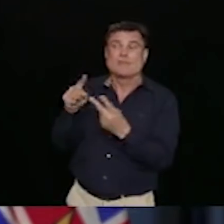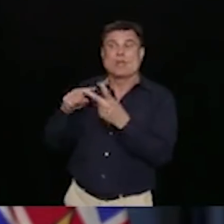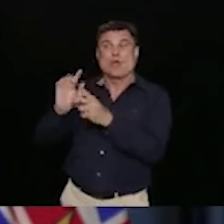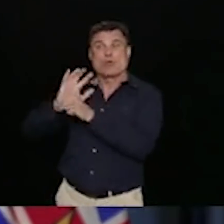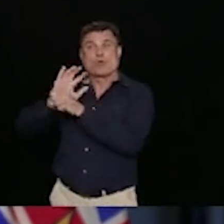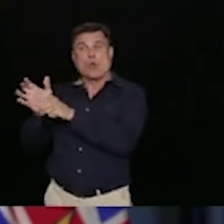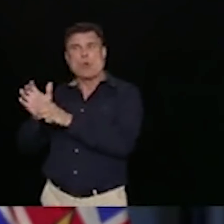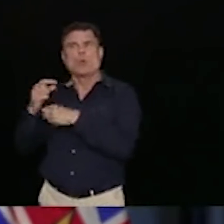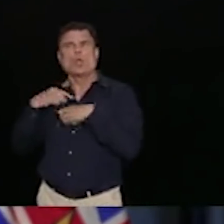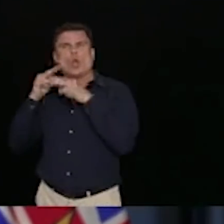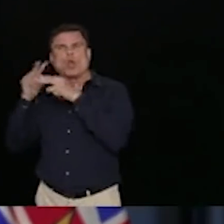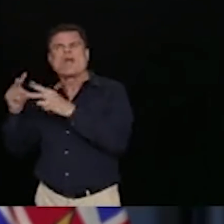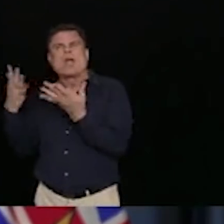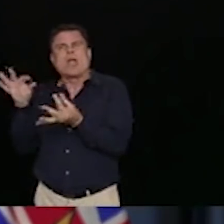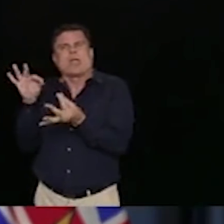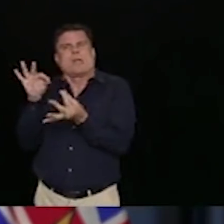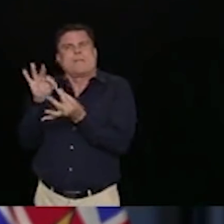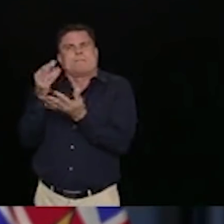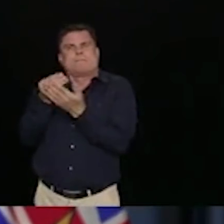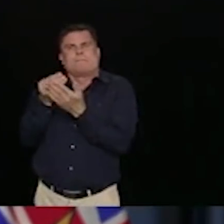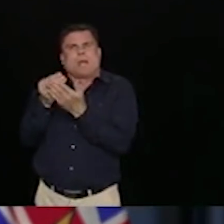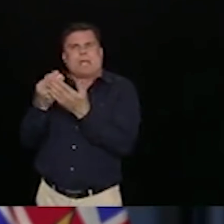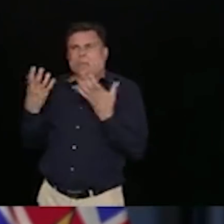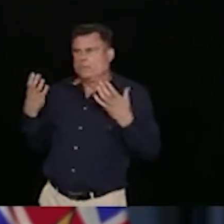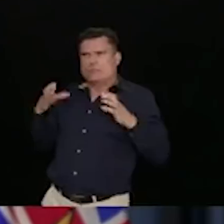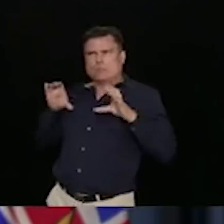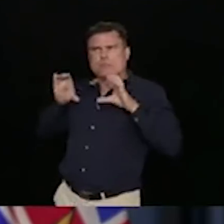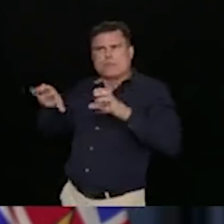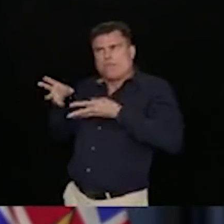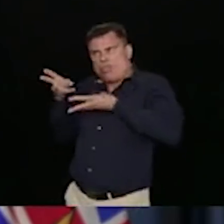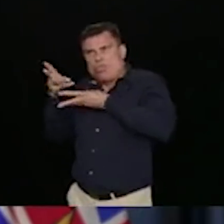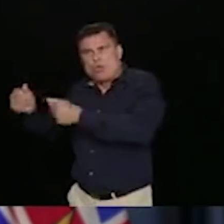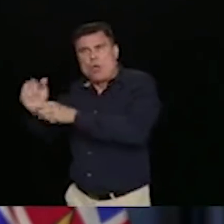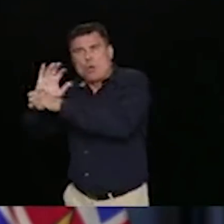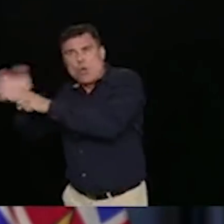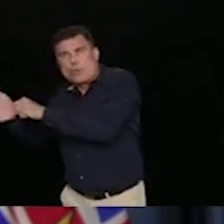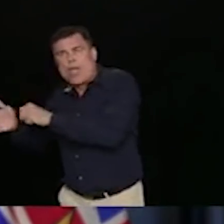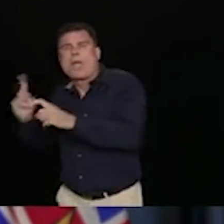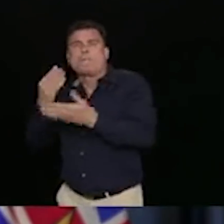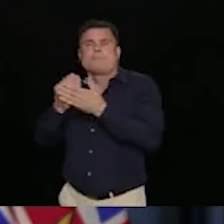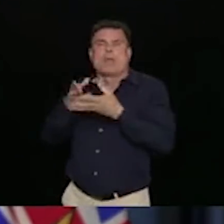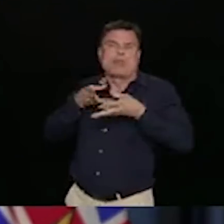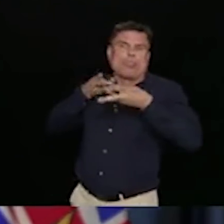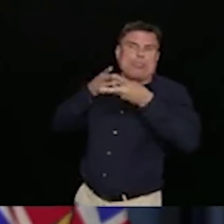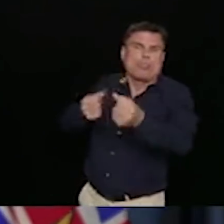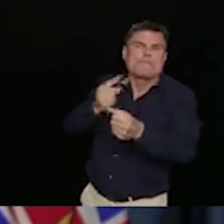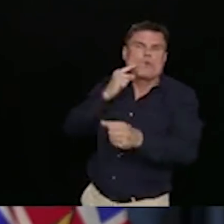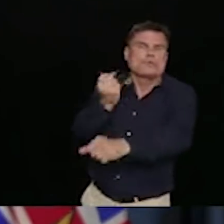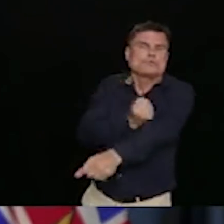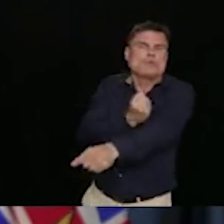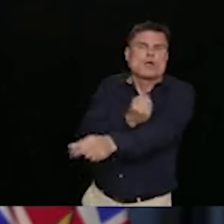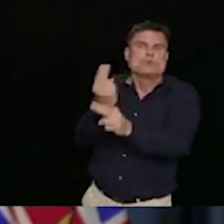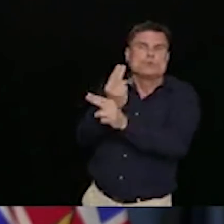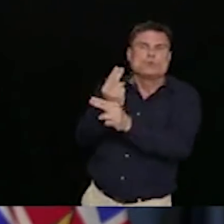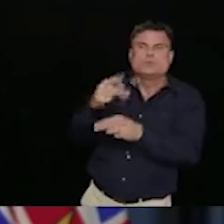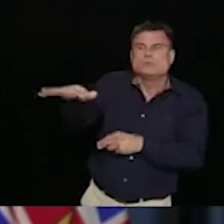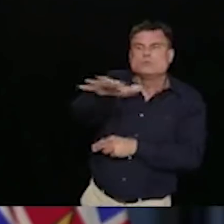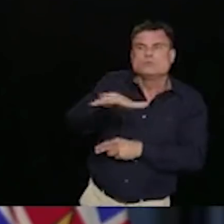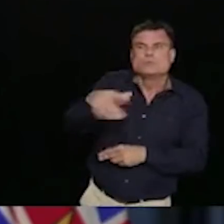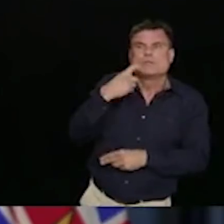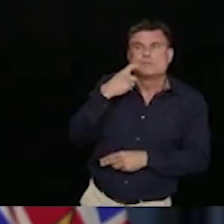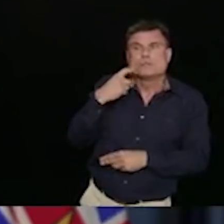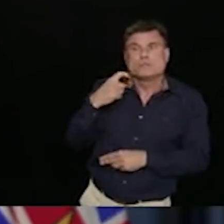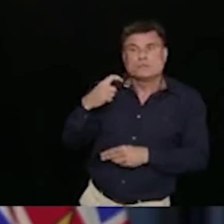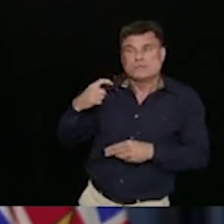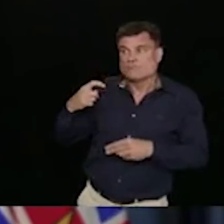into stemming COVID versus the opioids, it's hard not to see that the lives of people with addictions are worth less than people with